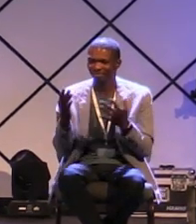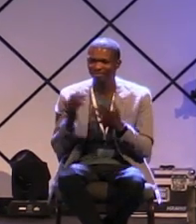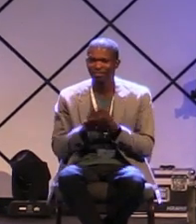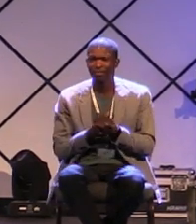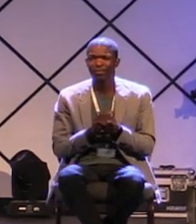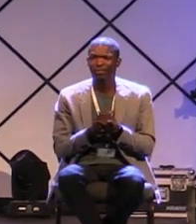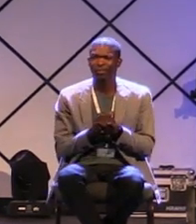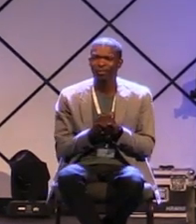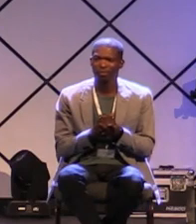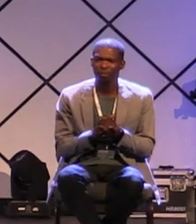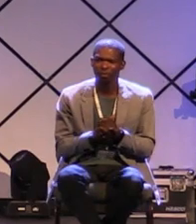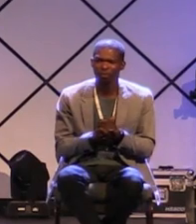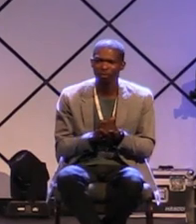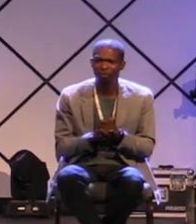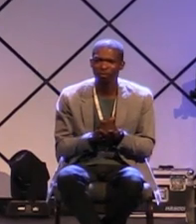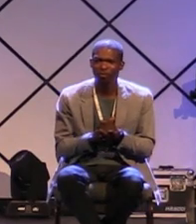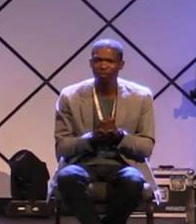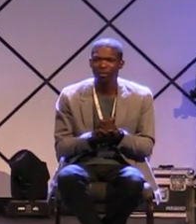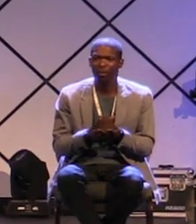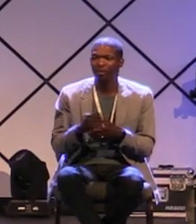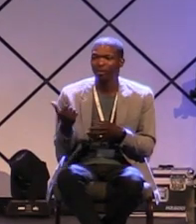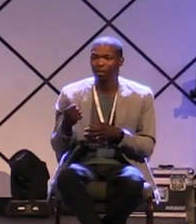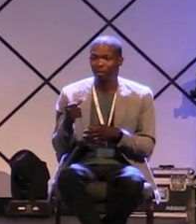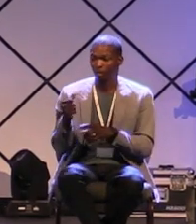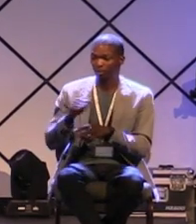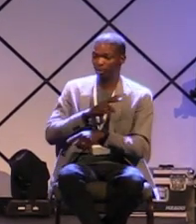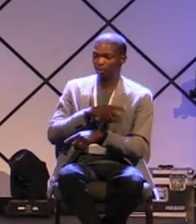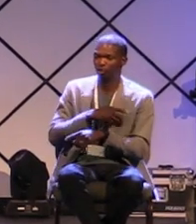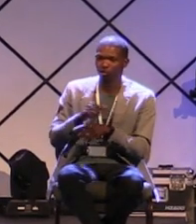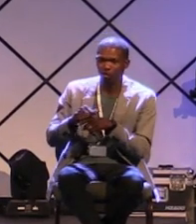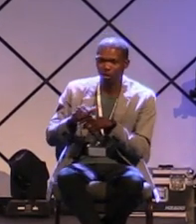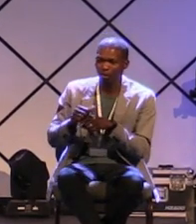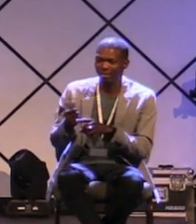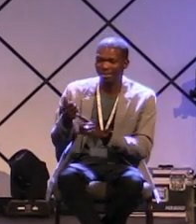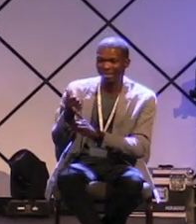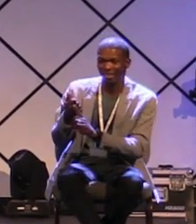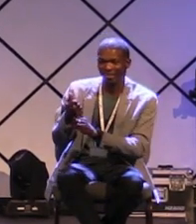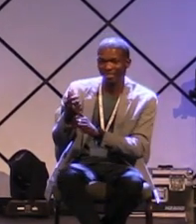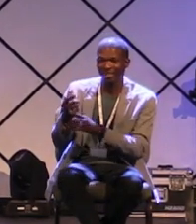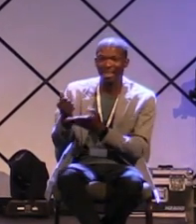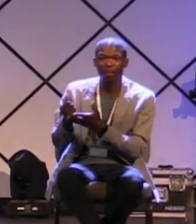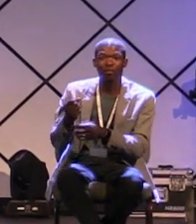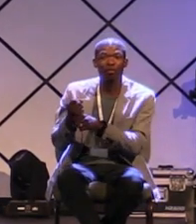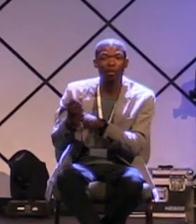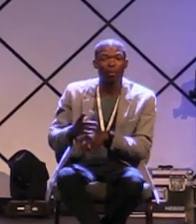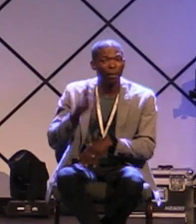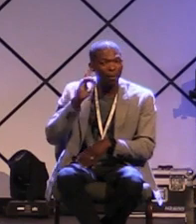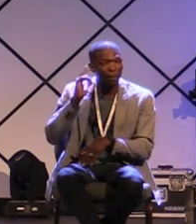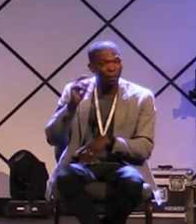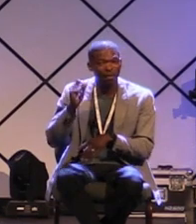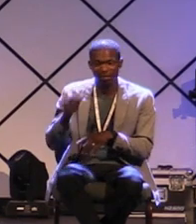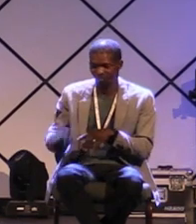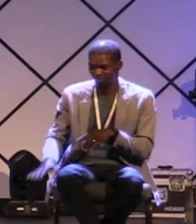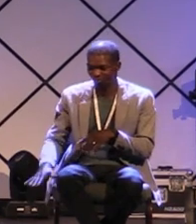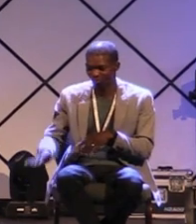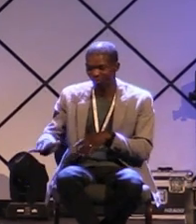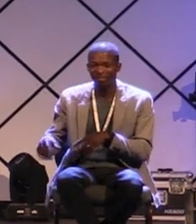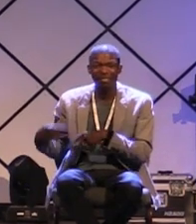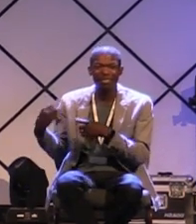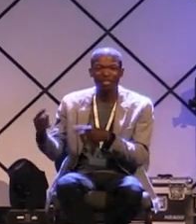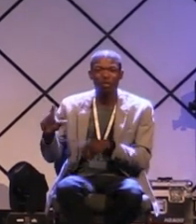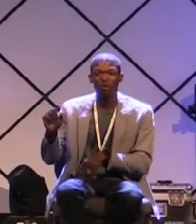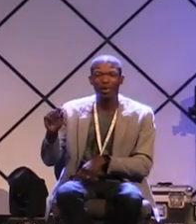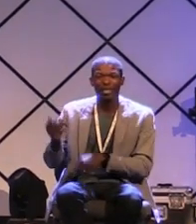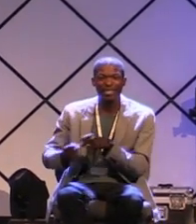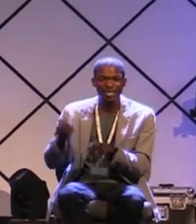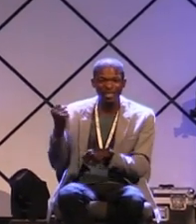And I remember when Carly was just an apprentice trainer herself, and Carly has been helping prepare puppies for matriculation for the last 20 years.